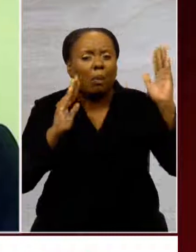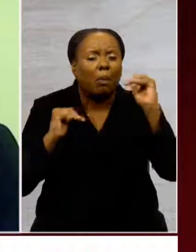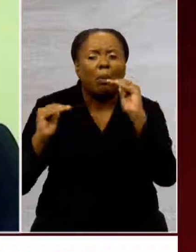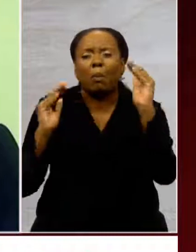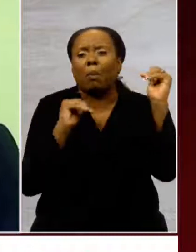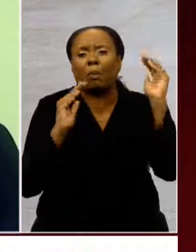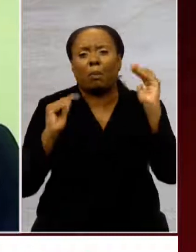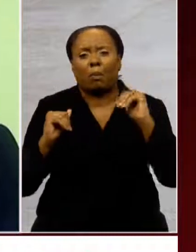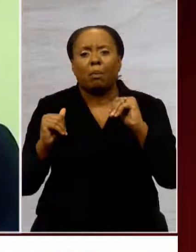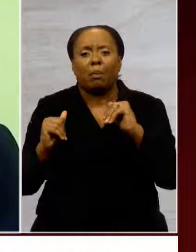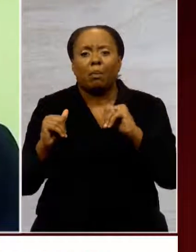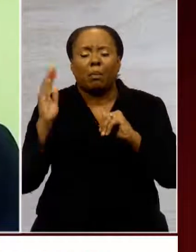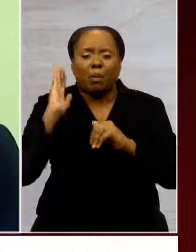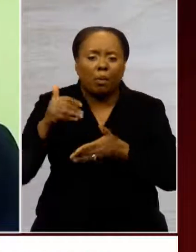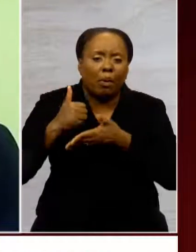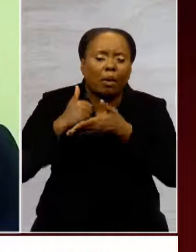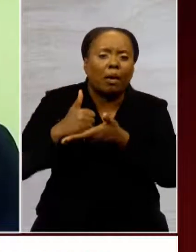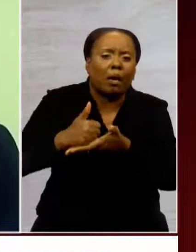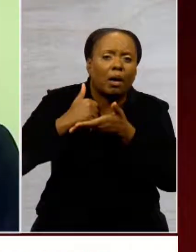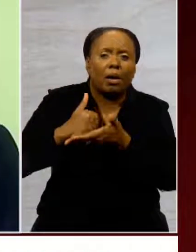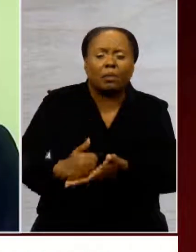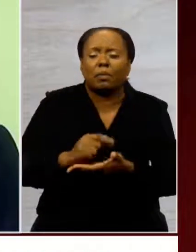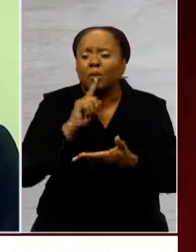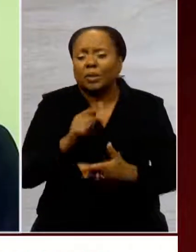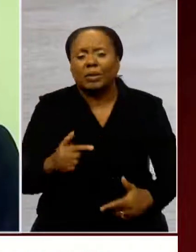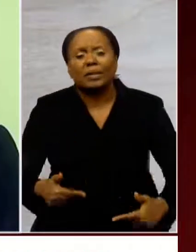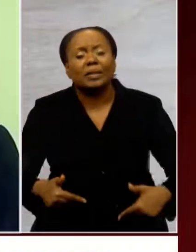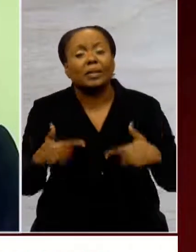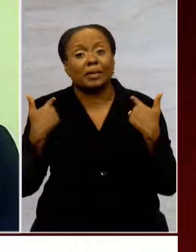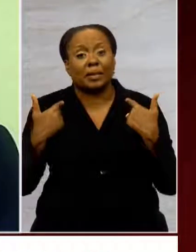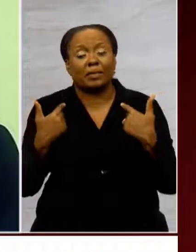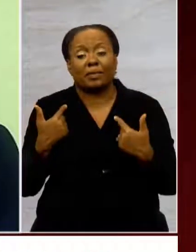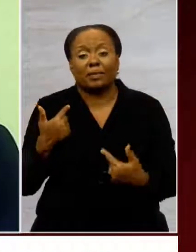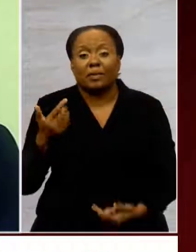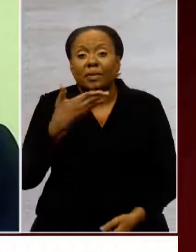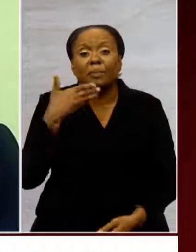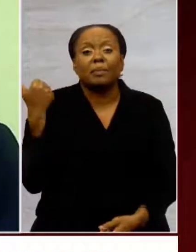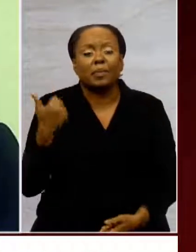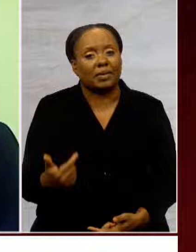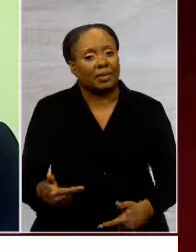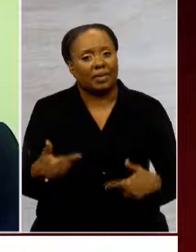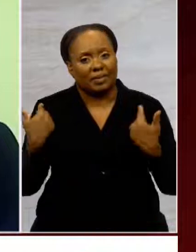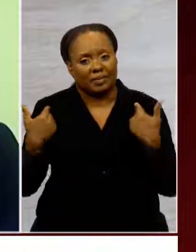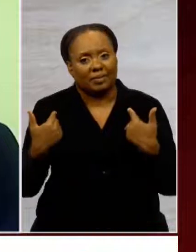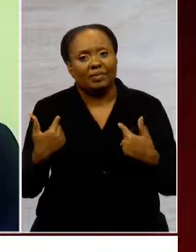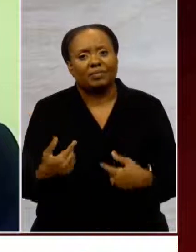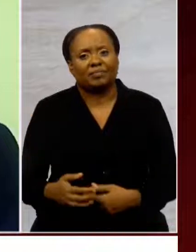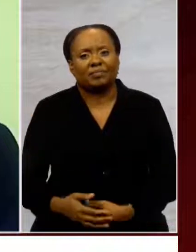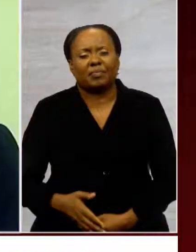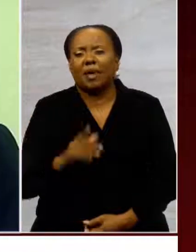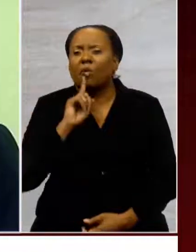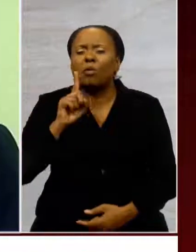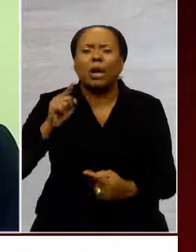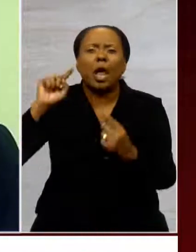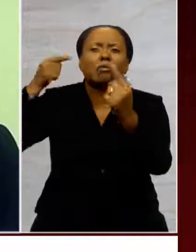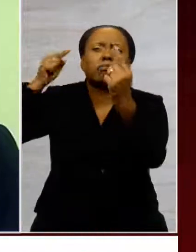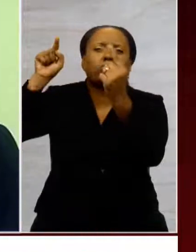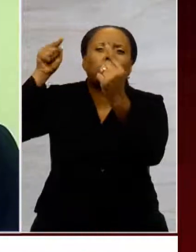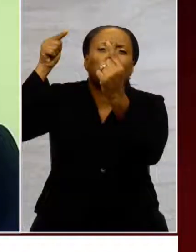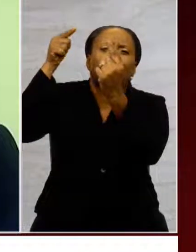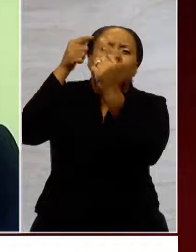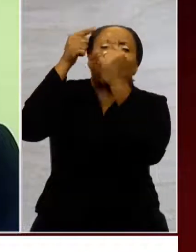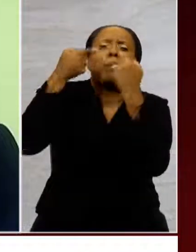are, help them to live, as you say, their best life and reach their true